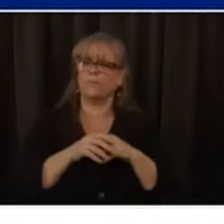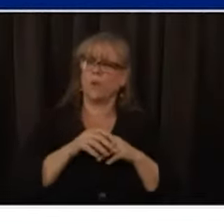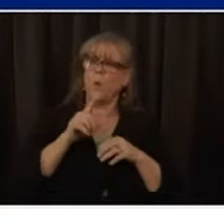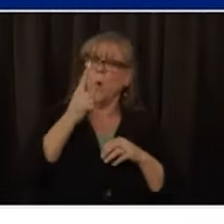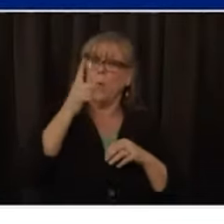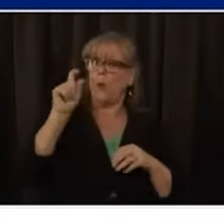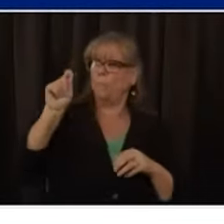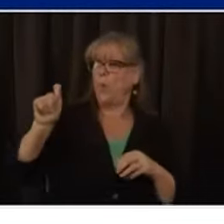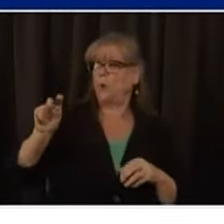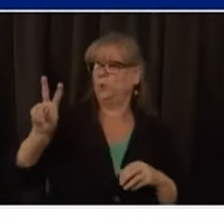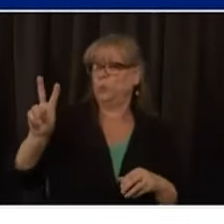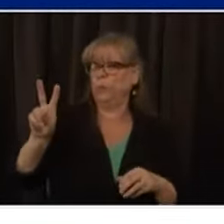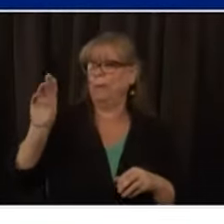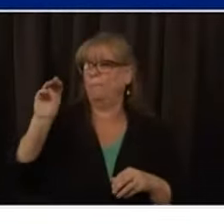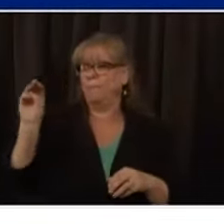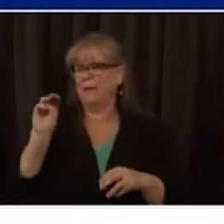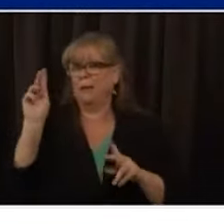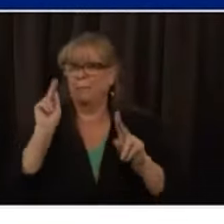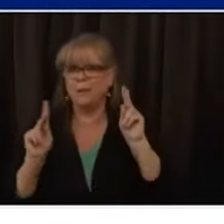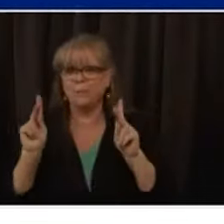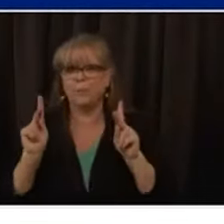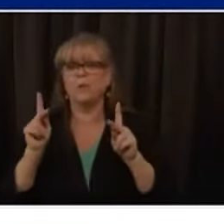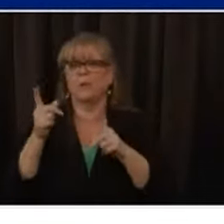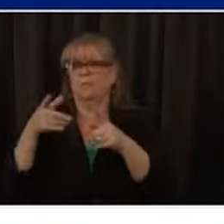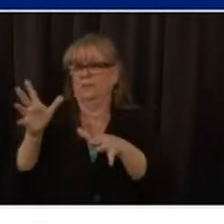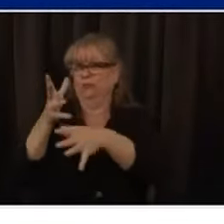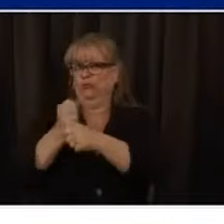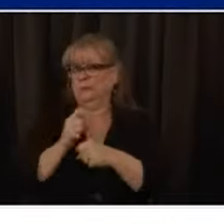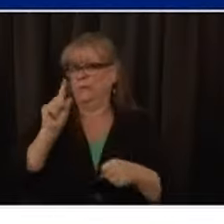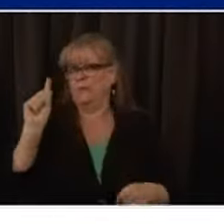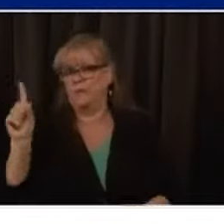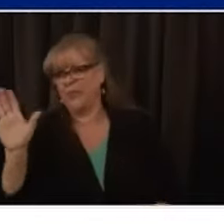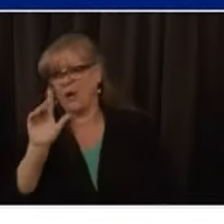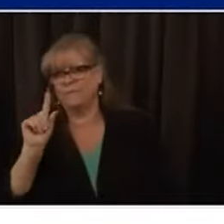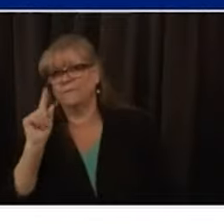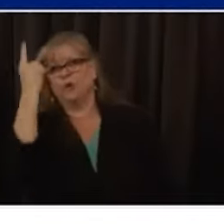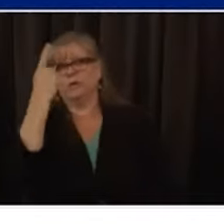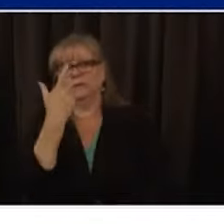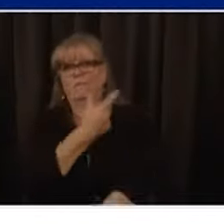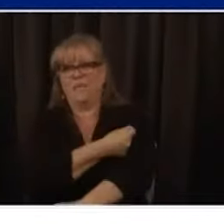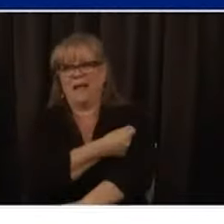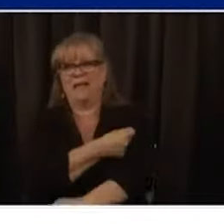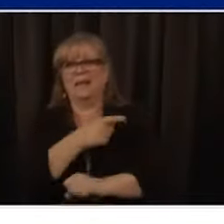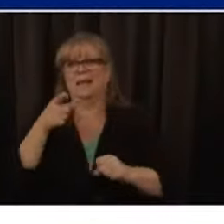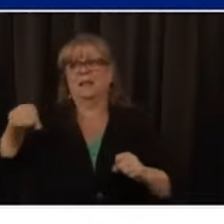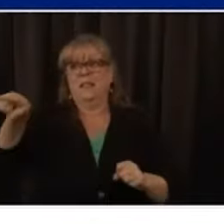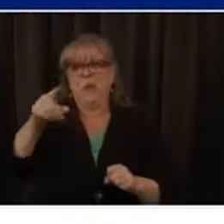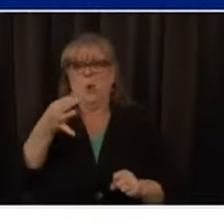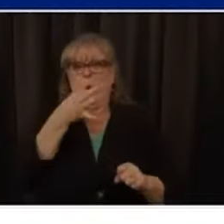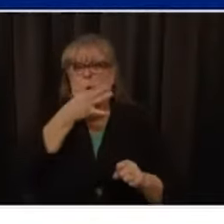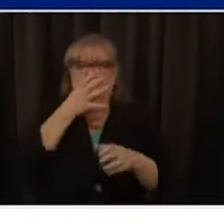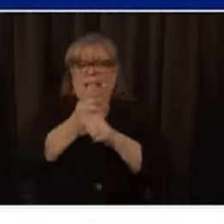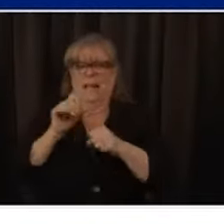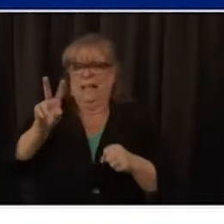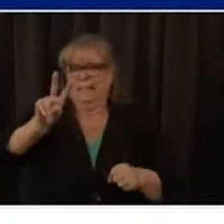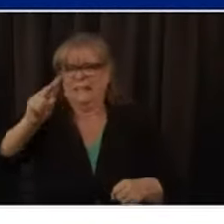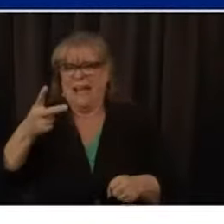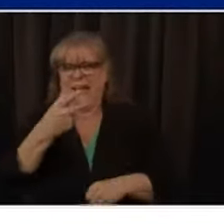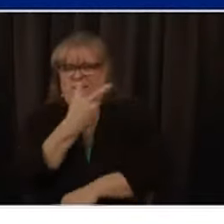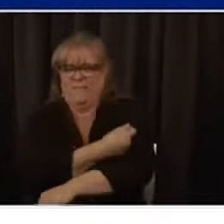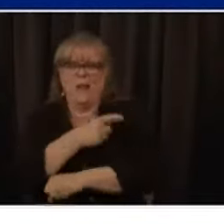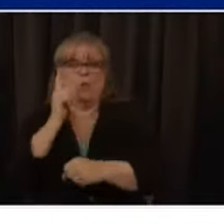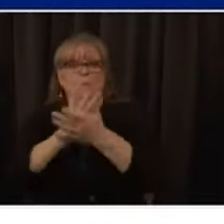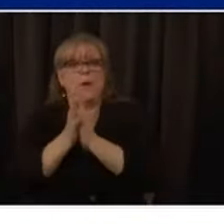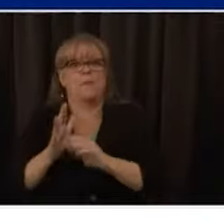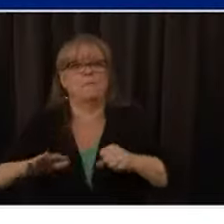gotten their first dose. They're well on their way to vaccination. Some are a week away, 2 weeks away, 3 weeks away. So we are rapidly